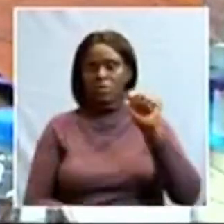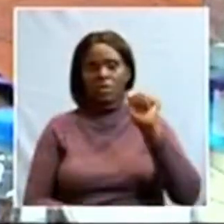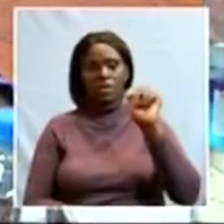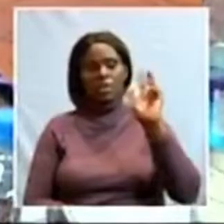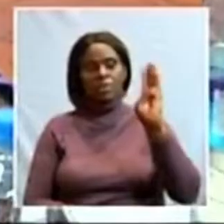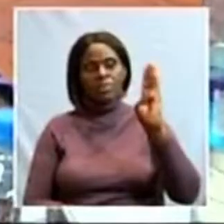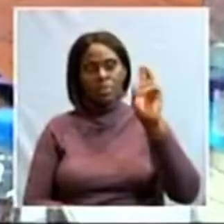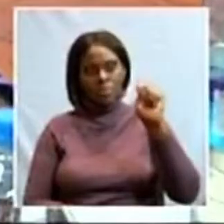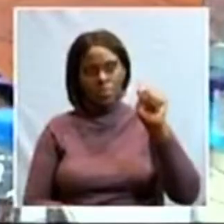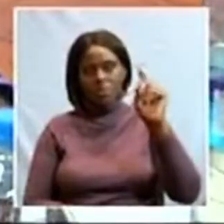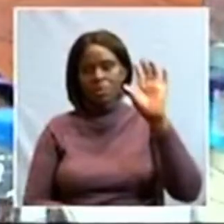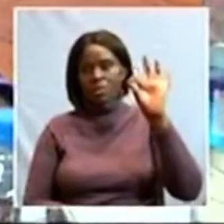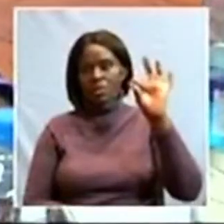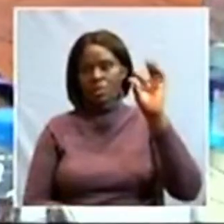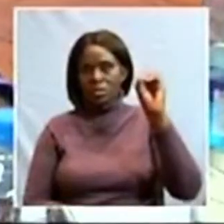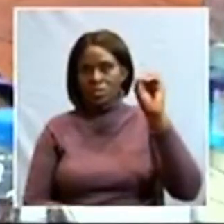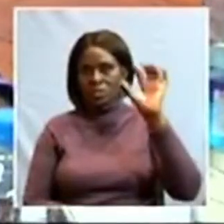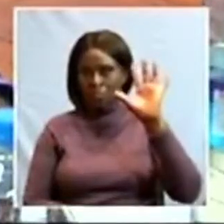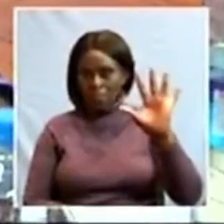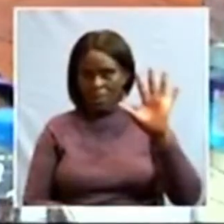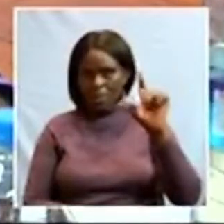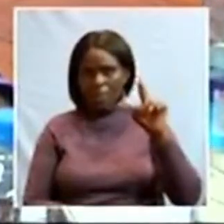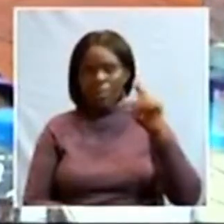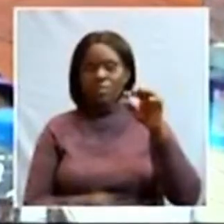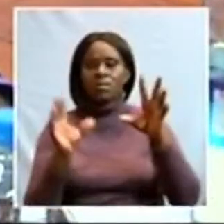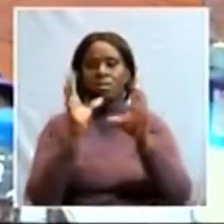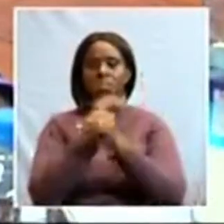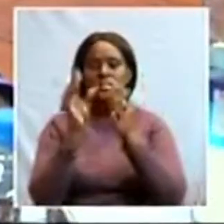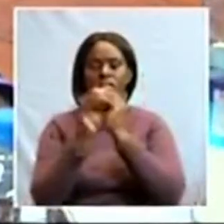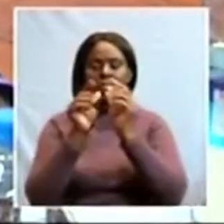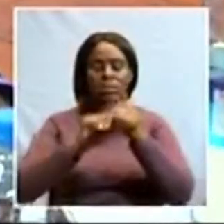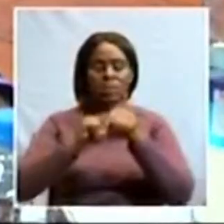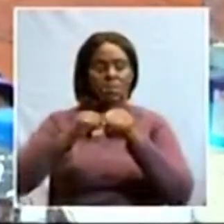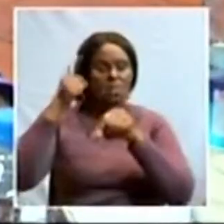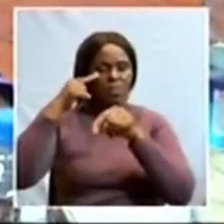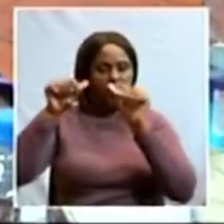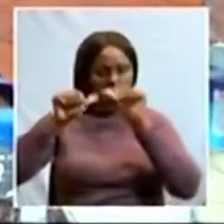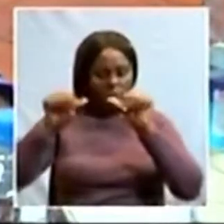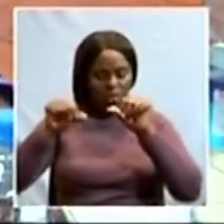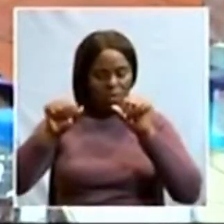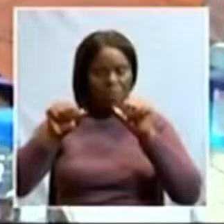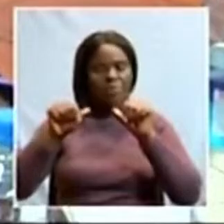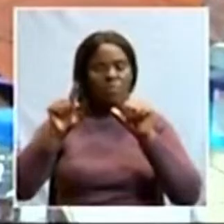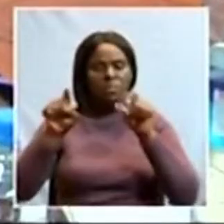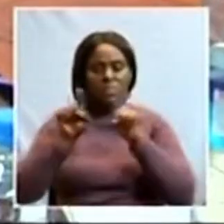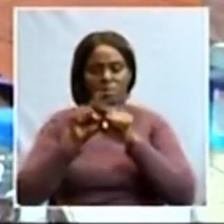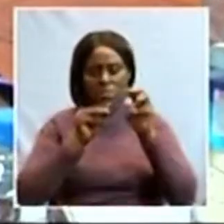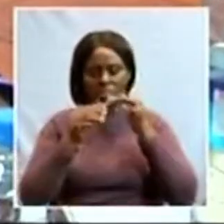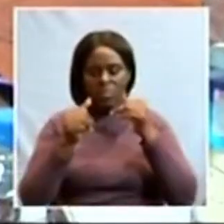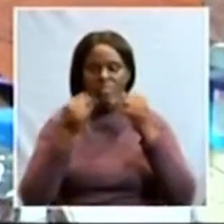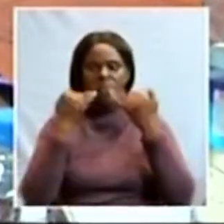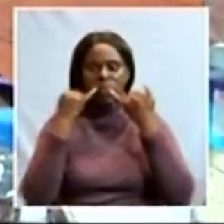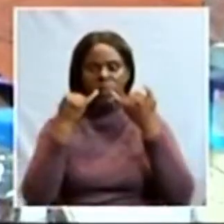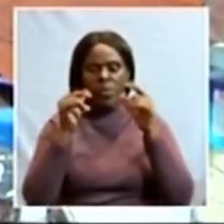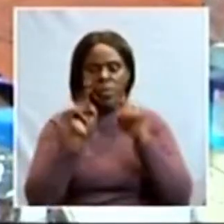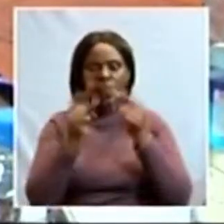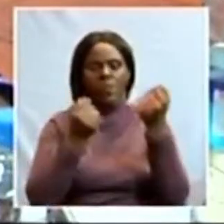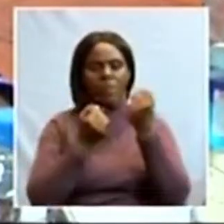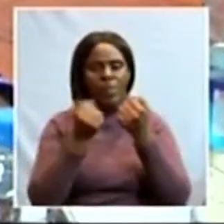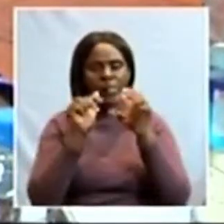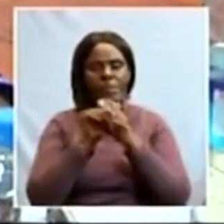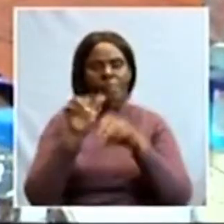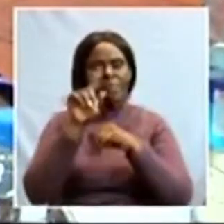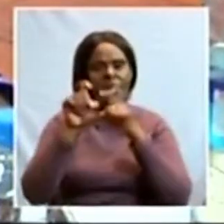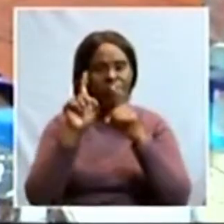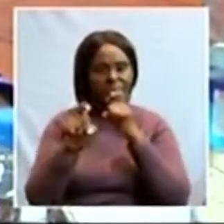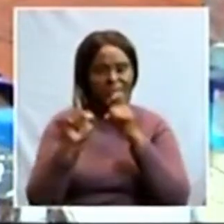ABT 905 that was missing at the time of audit. Management wishes to state that the vehicle in